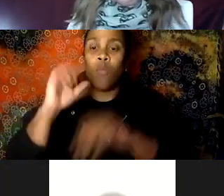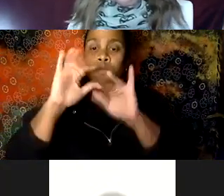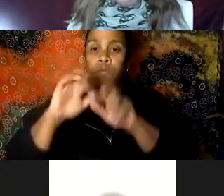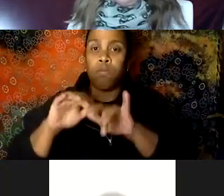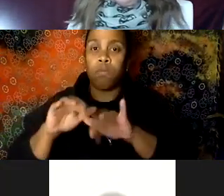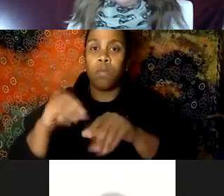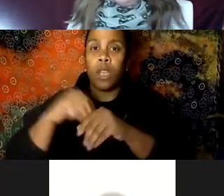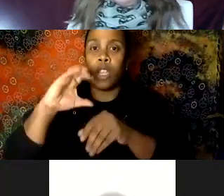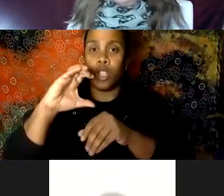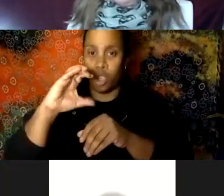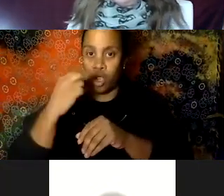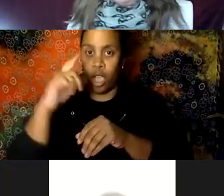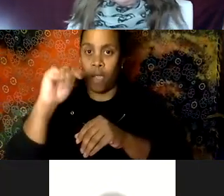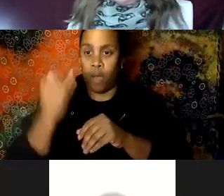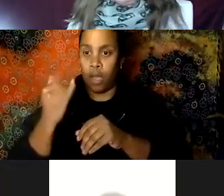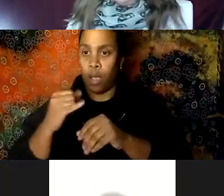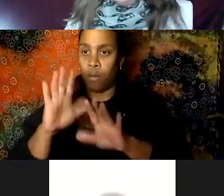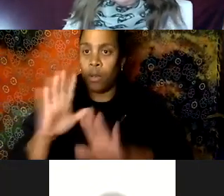stuff in chat here right now again.